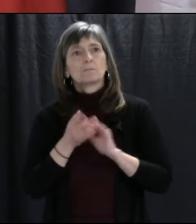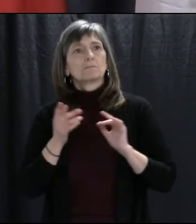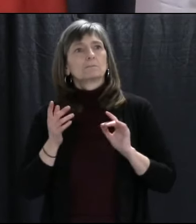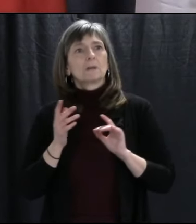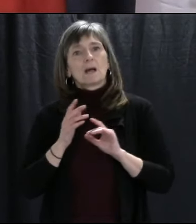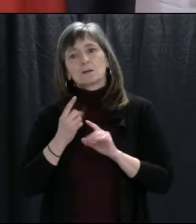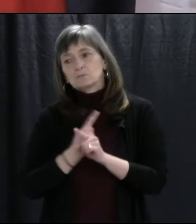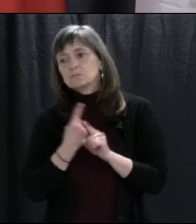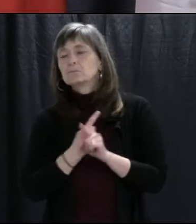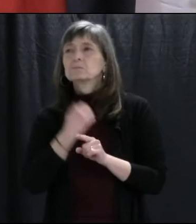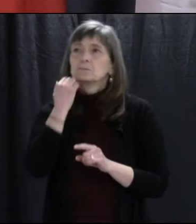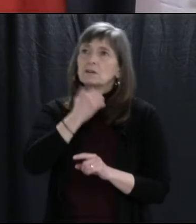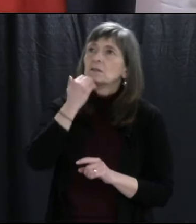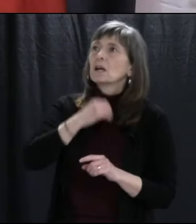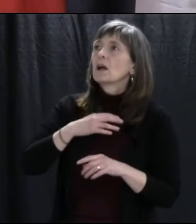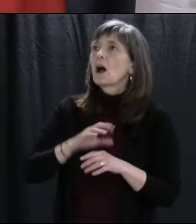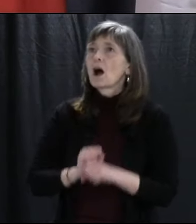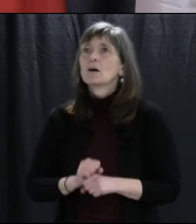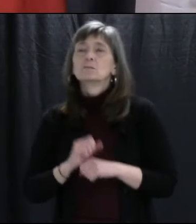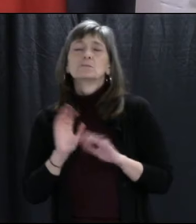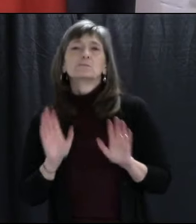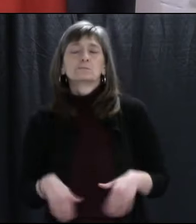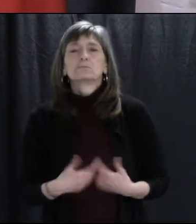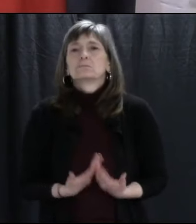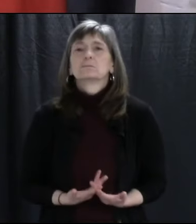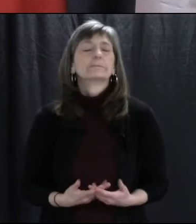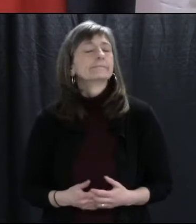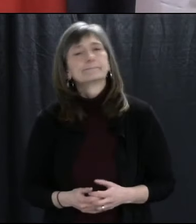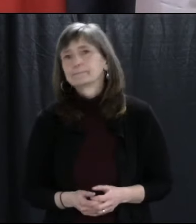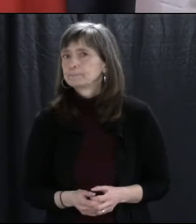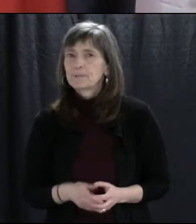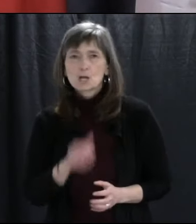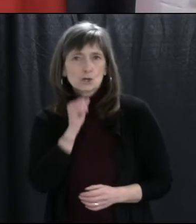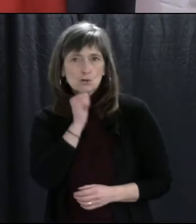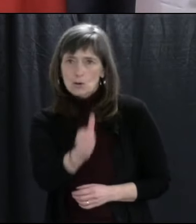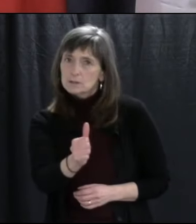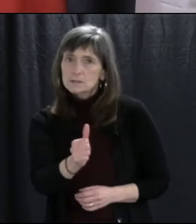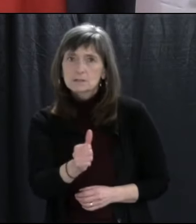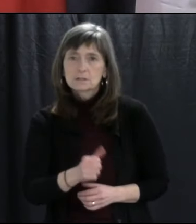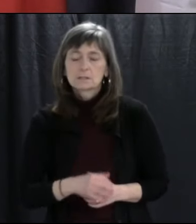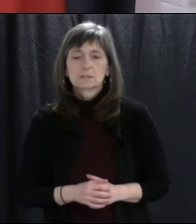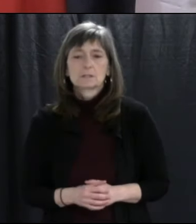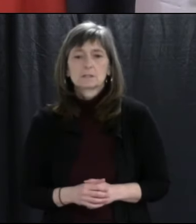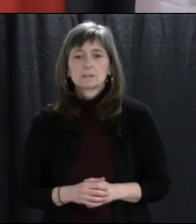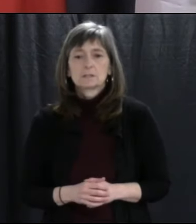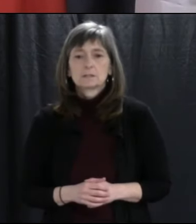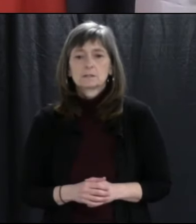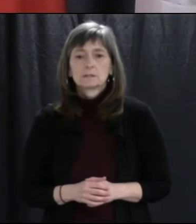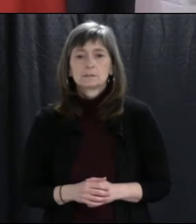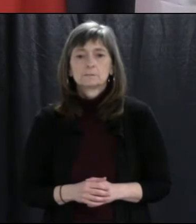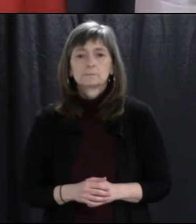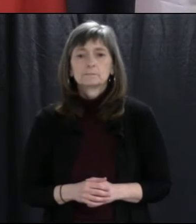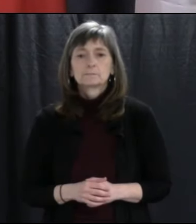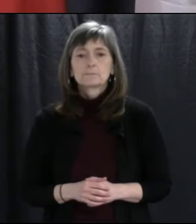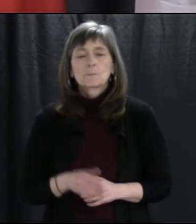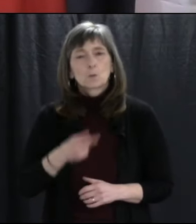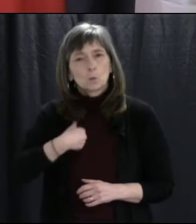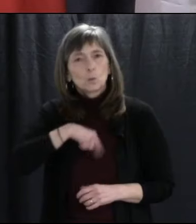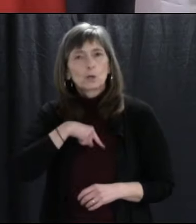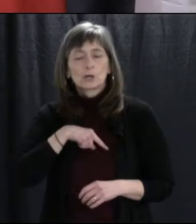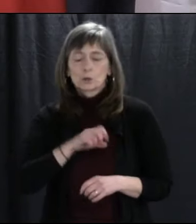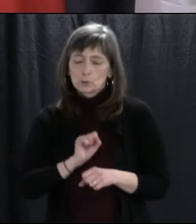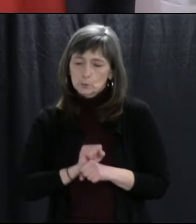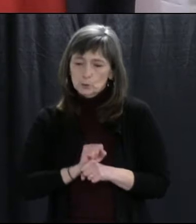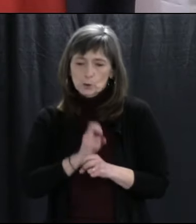today something that can be for granted. They are not. Rest assured that we will do everything that we can